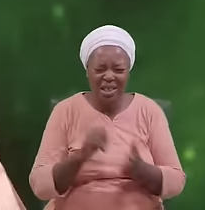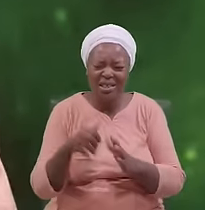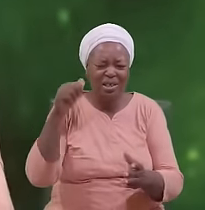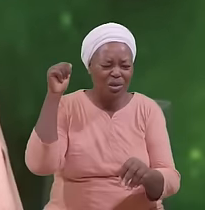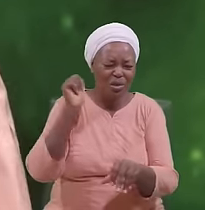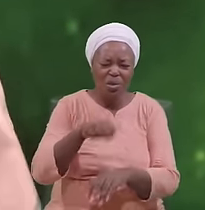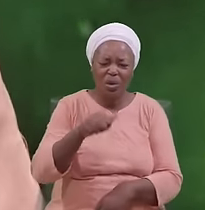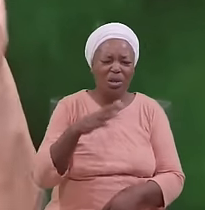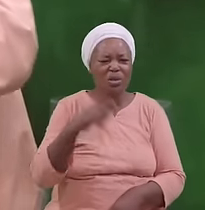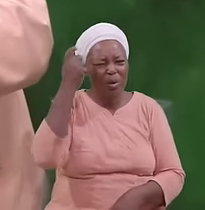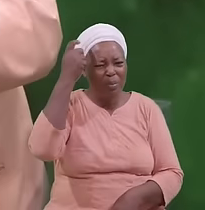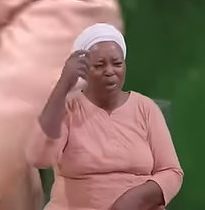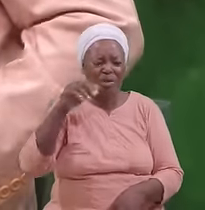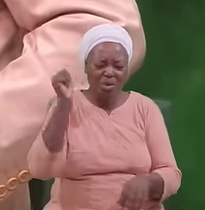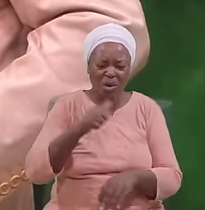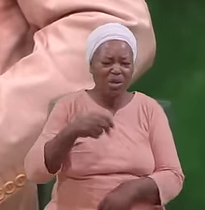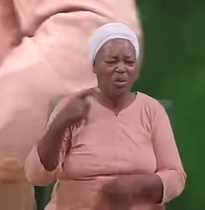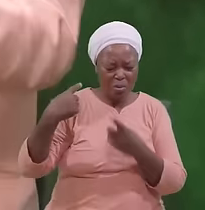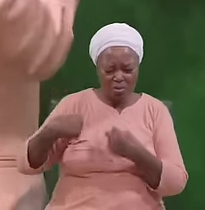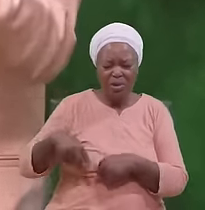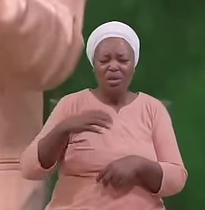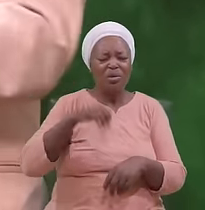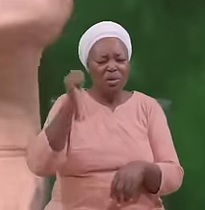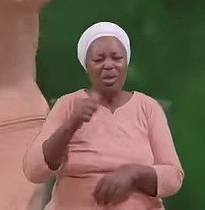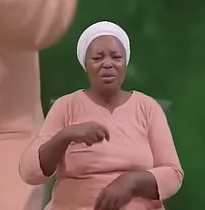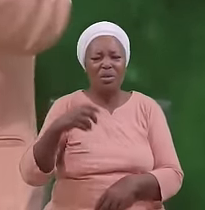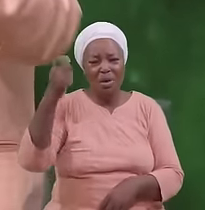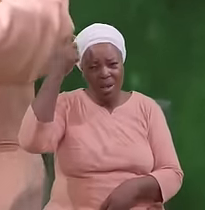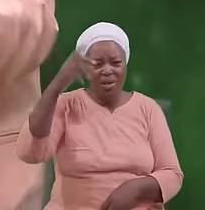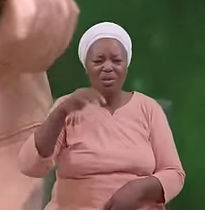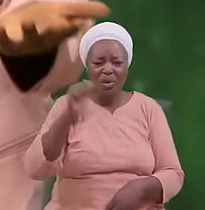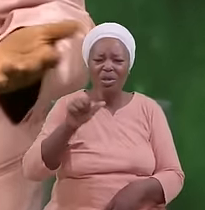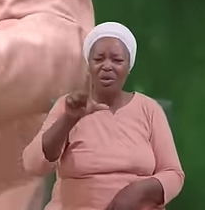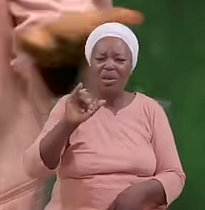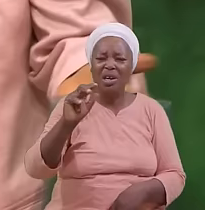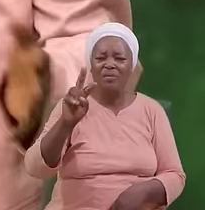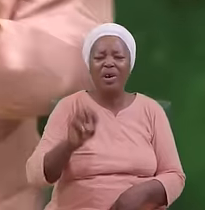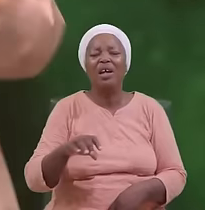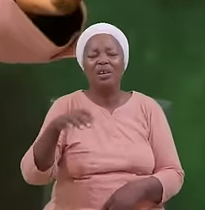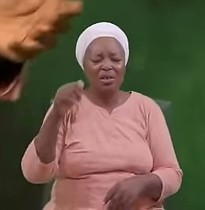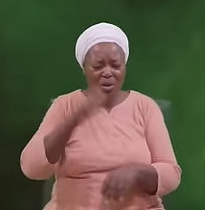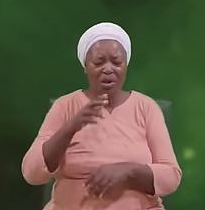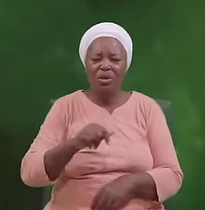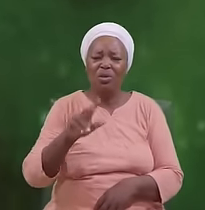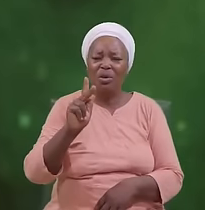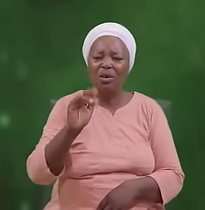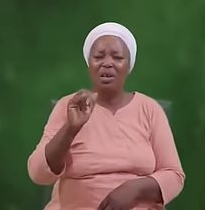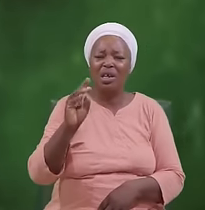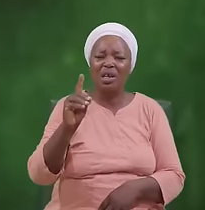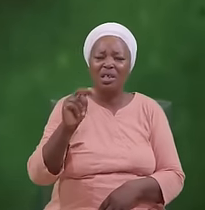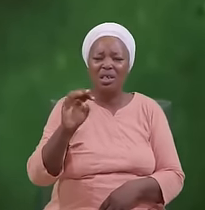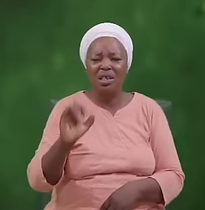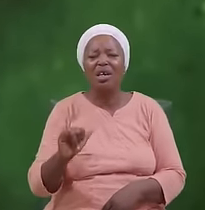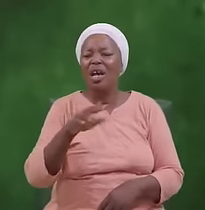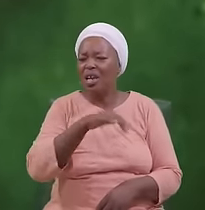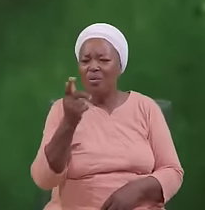brain, knocking your mind, knocking your heart, knocking your liver, knocking your kidney, knocking anywhere in your